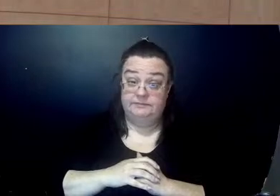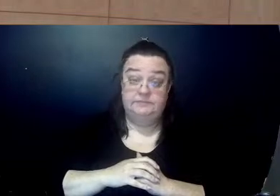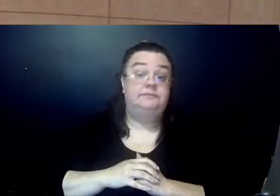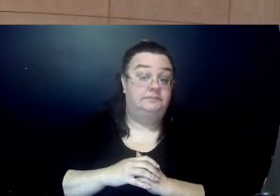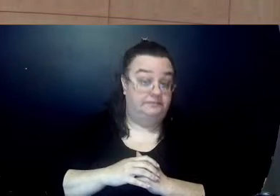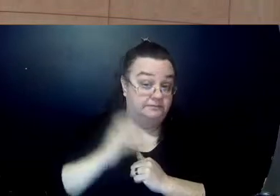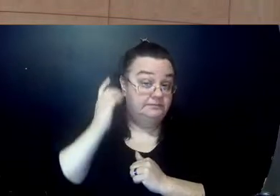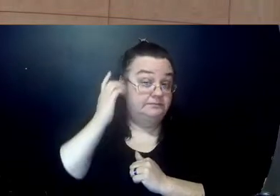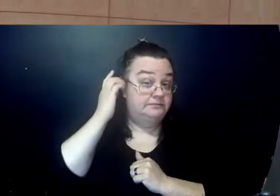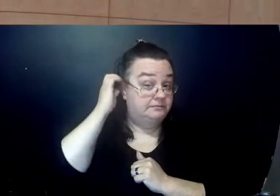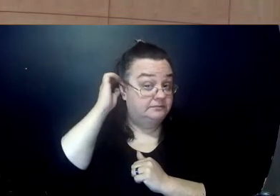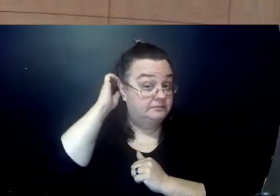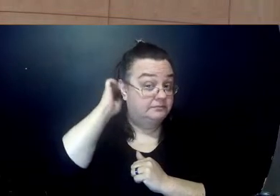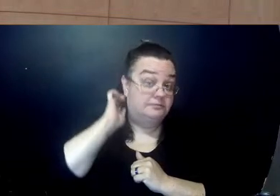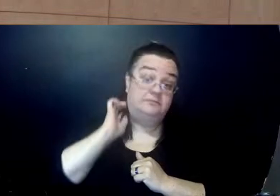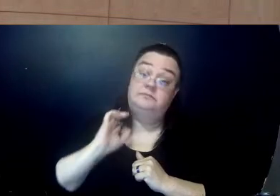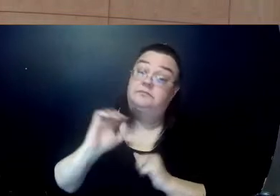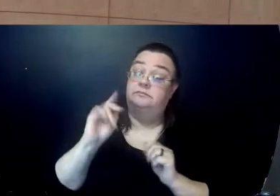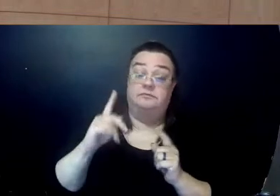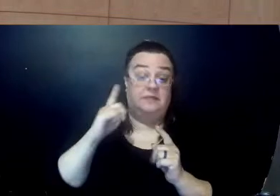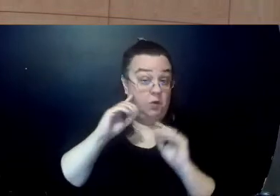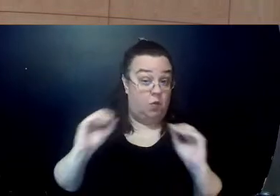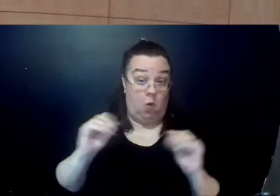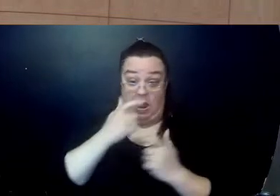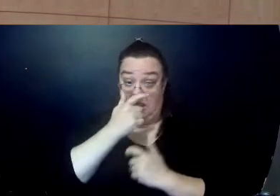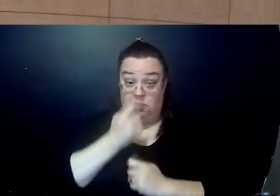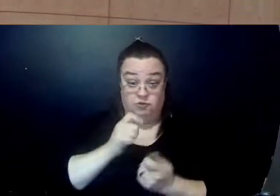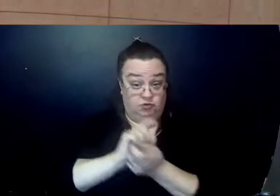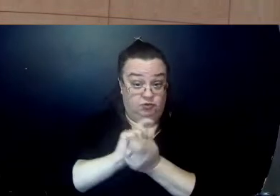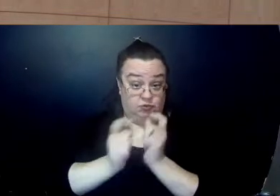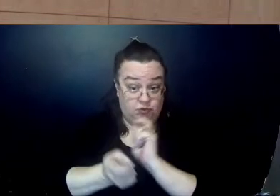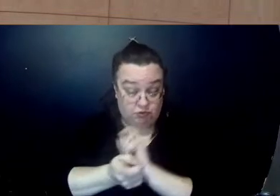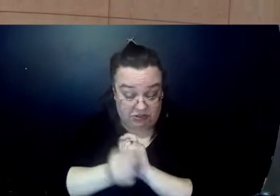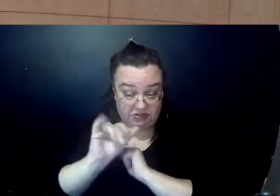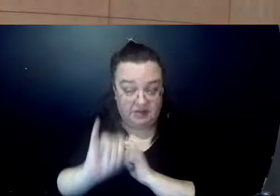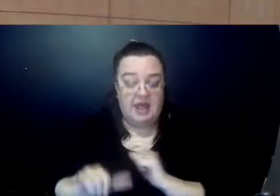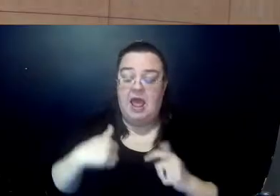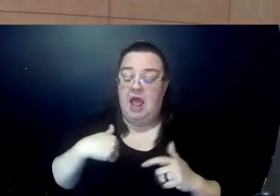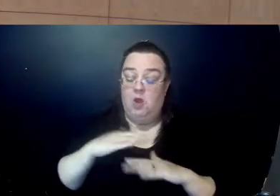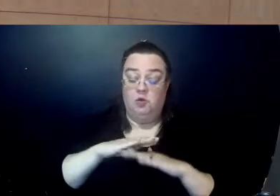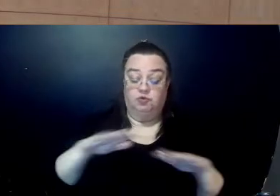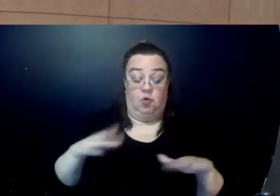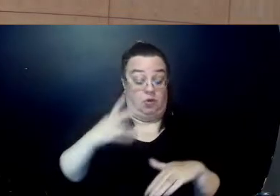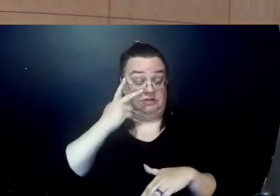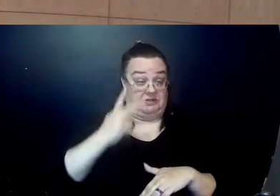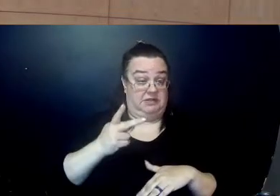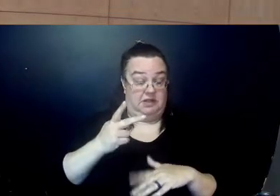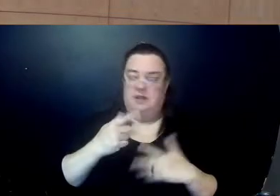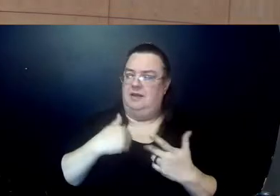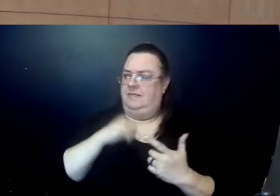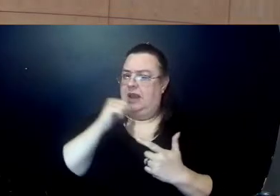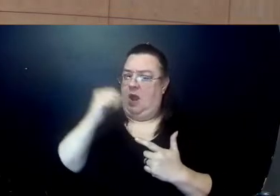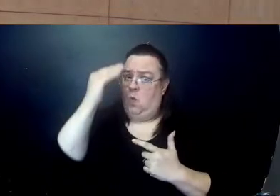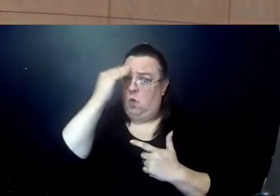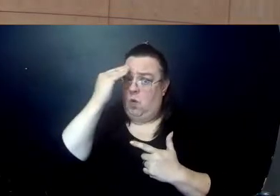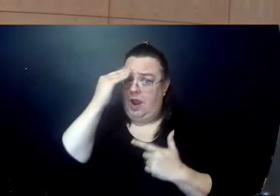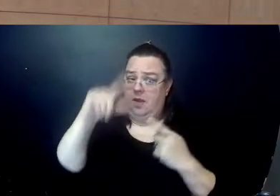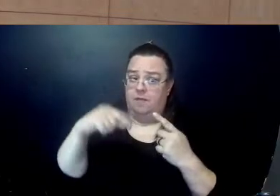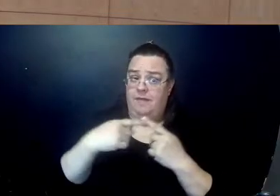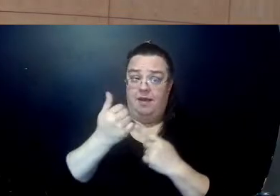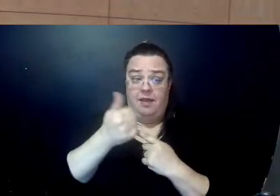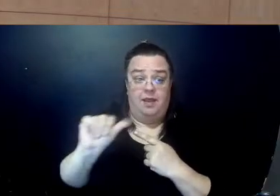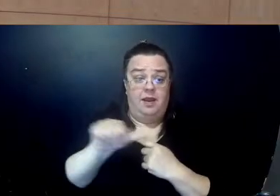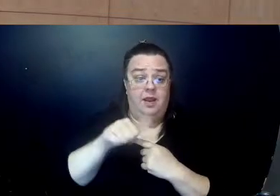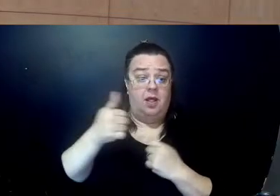Okay. Hearing no interest in changing that, I don't see any, I'm not aware of any other